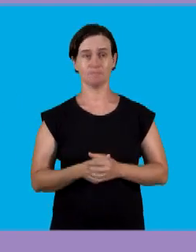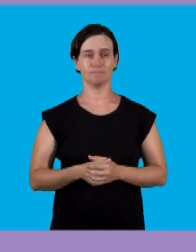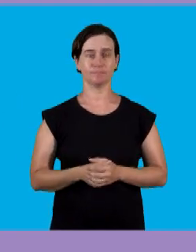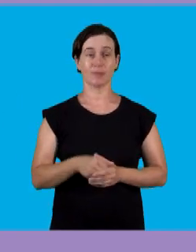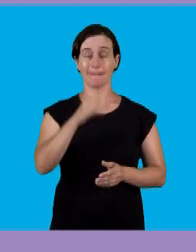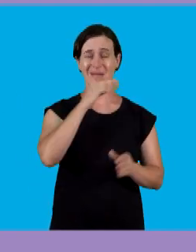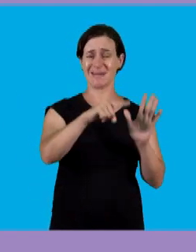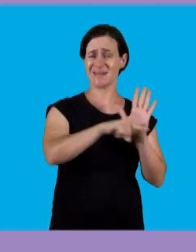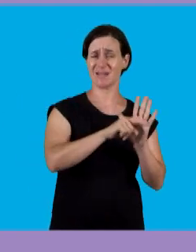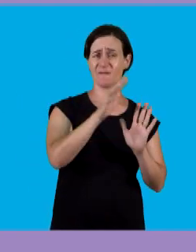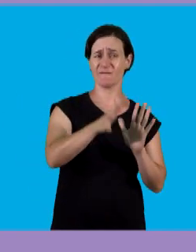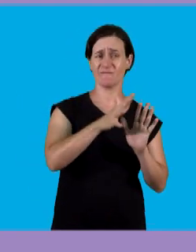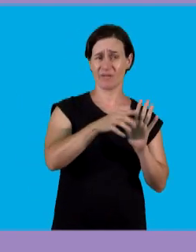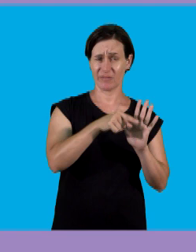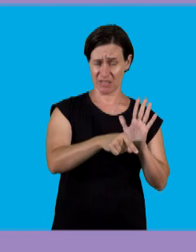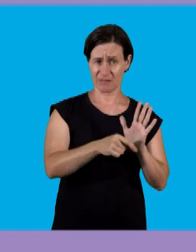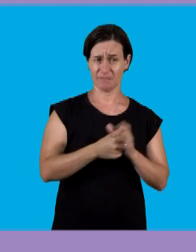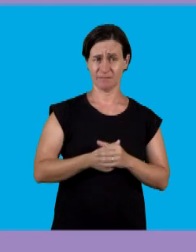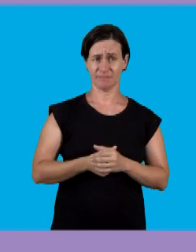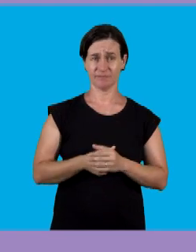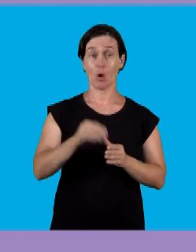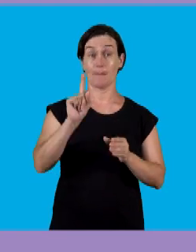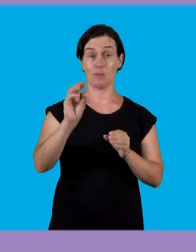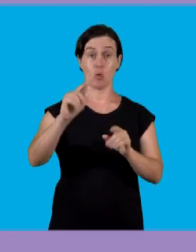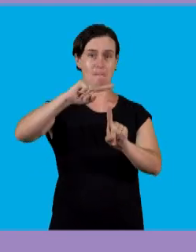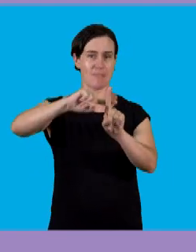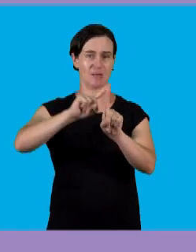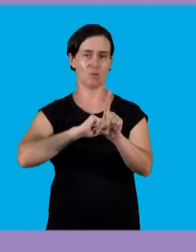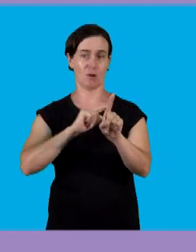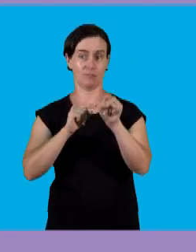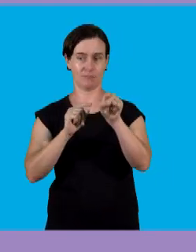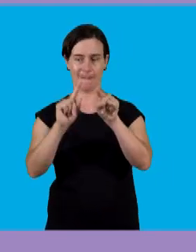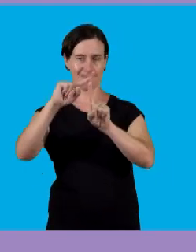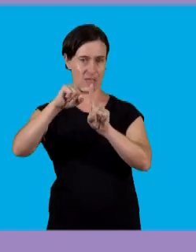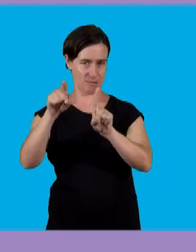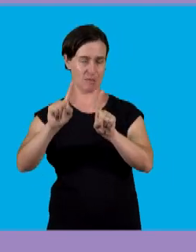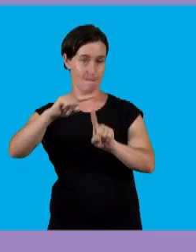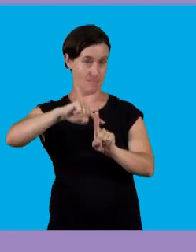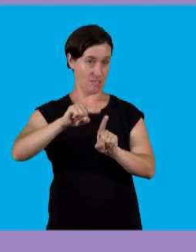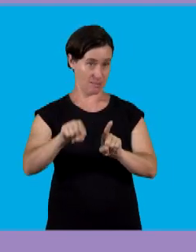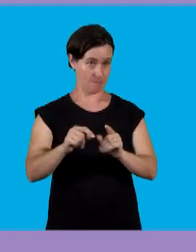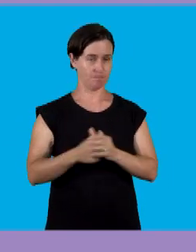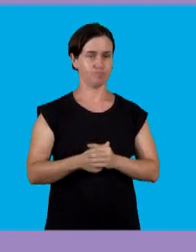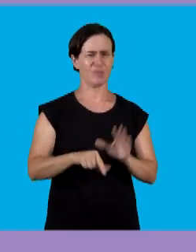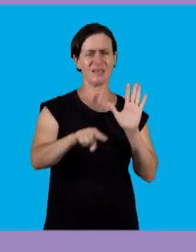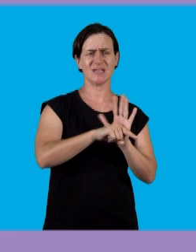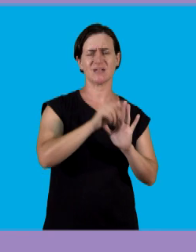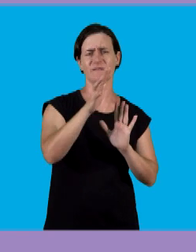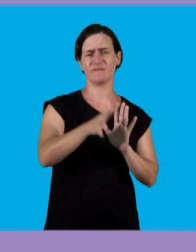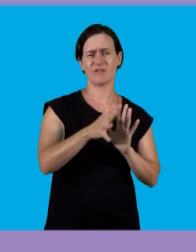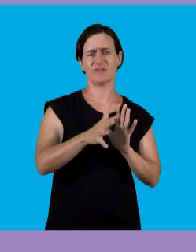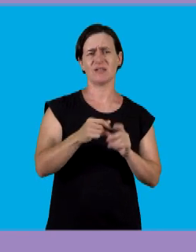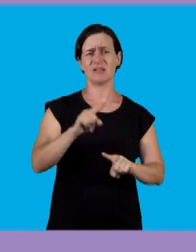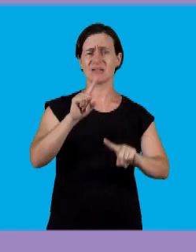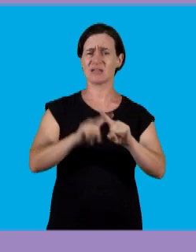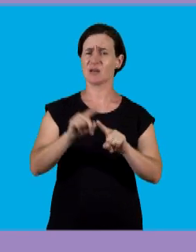to be a negative 15. Well, firstly, we are adding in this binomial. So that's going to be a negative 15 multiplied by 2.